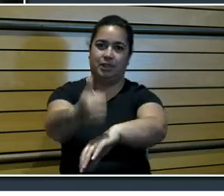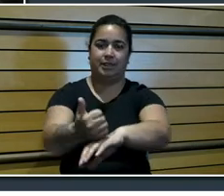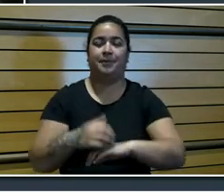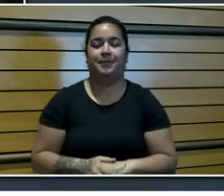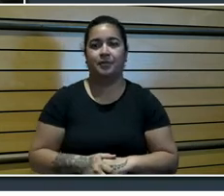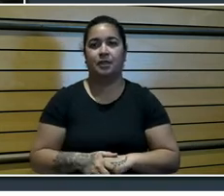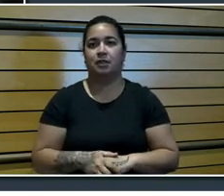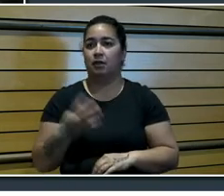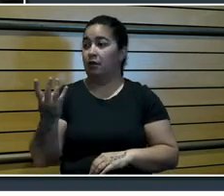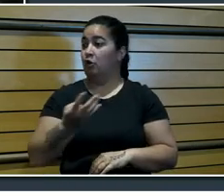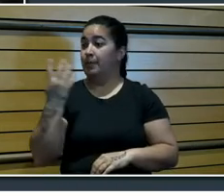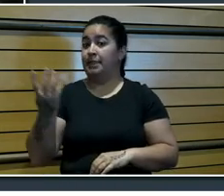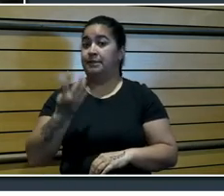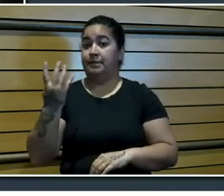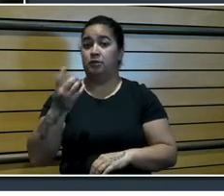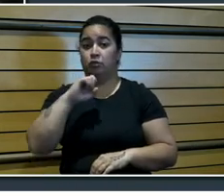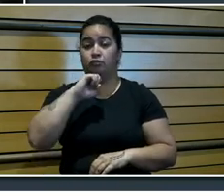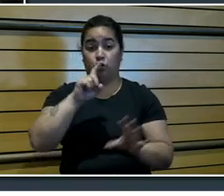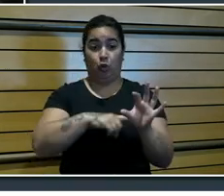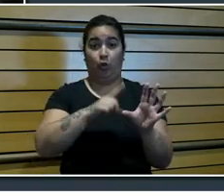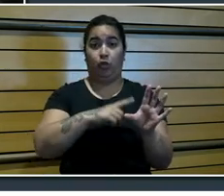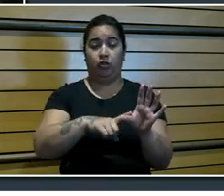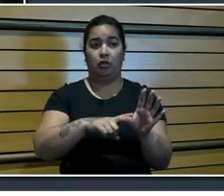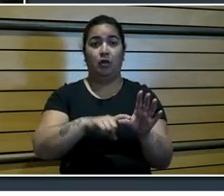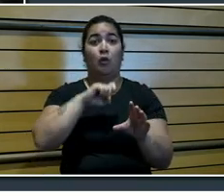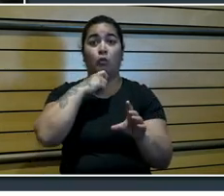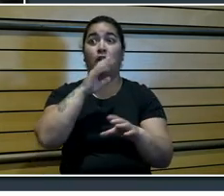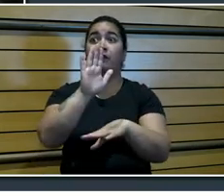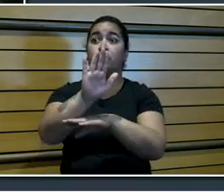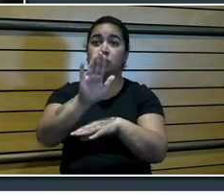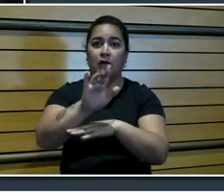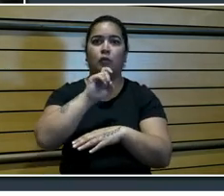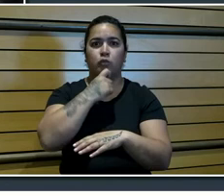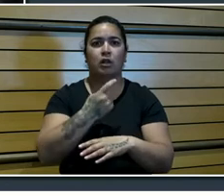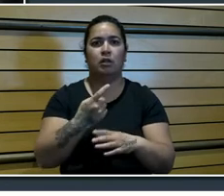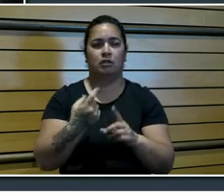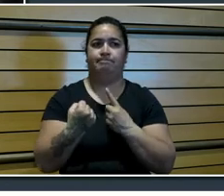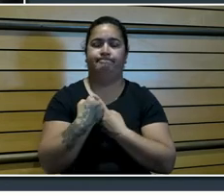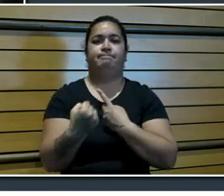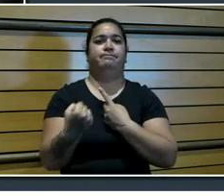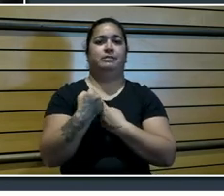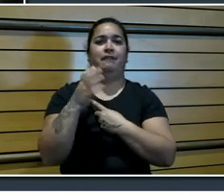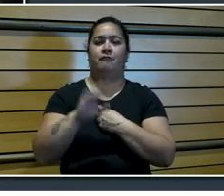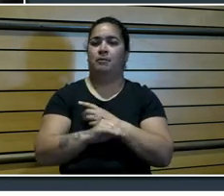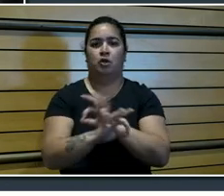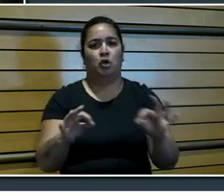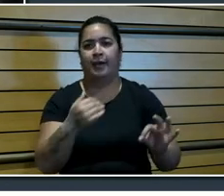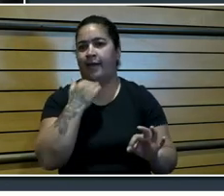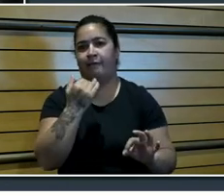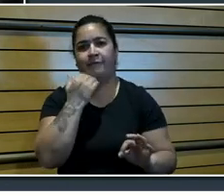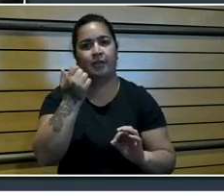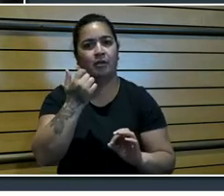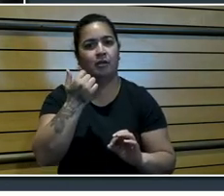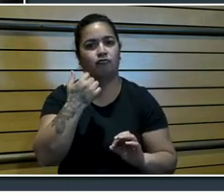We as the youth will be dealing with the repercussions of a lack of representation. And so we strongly urge